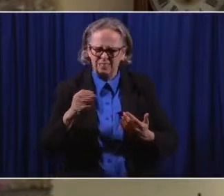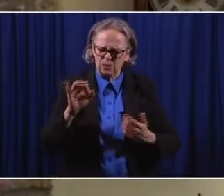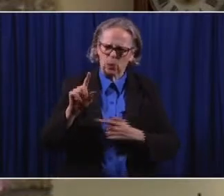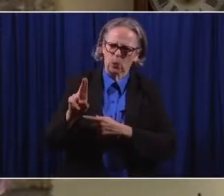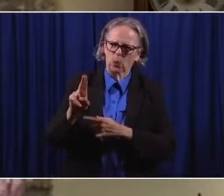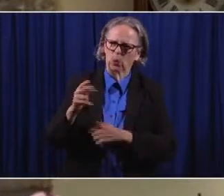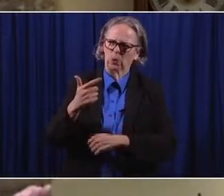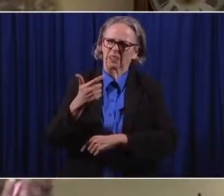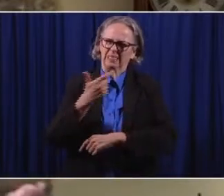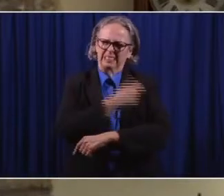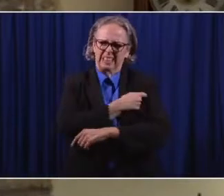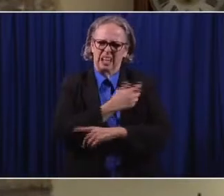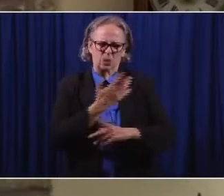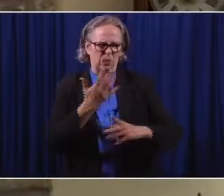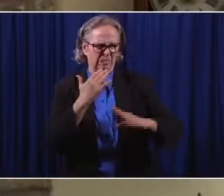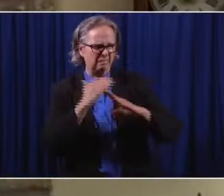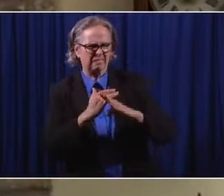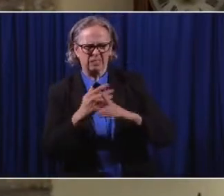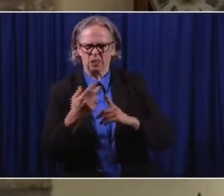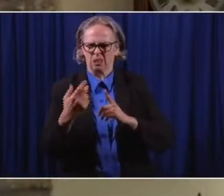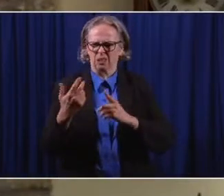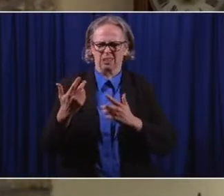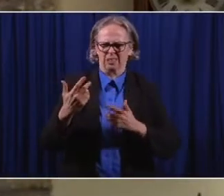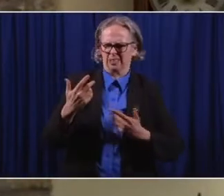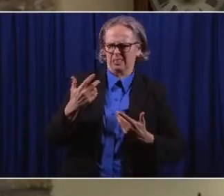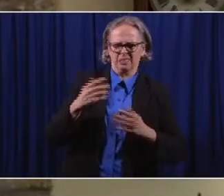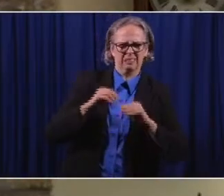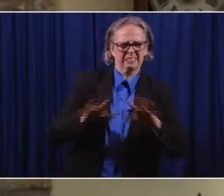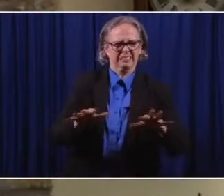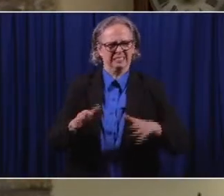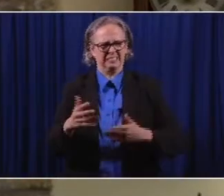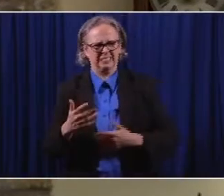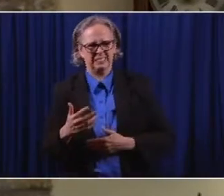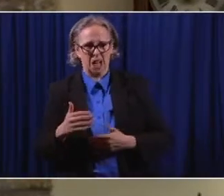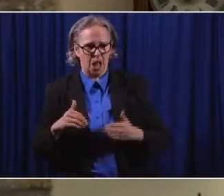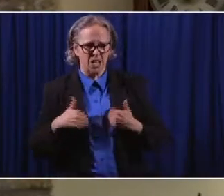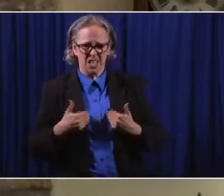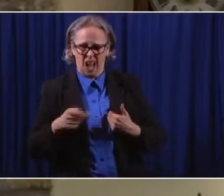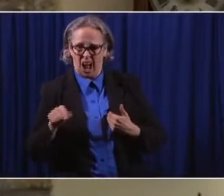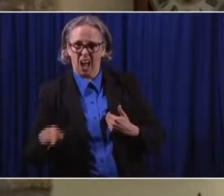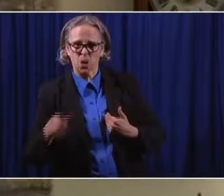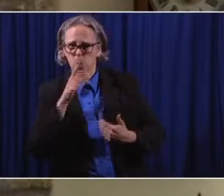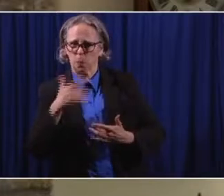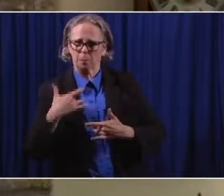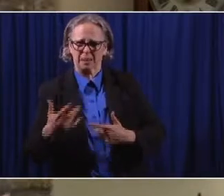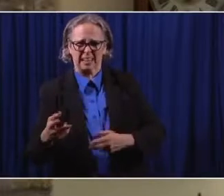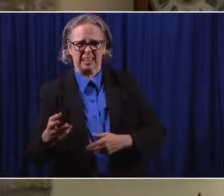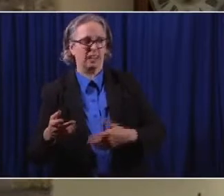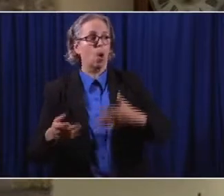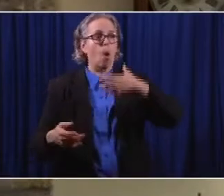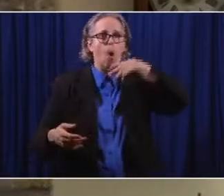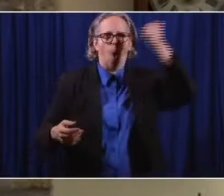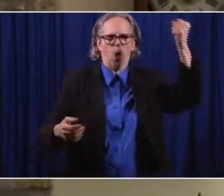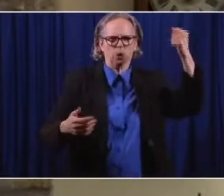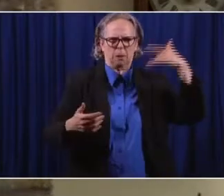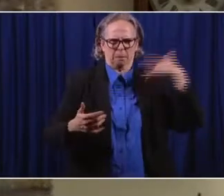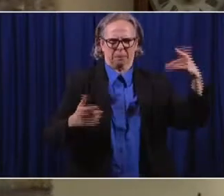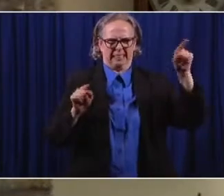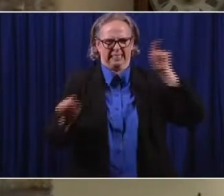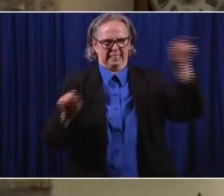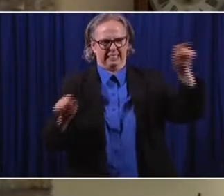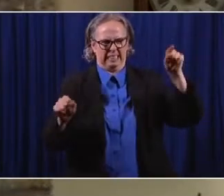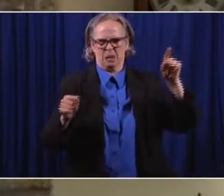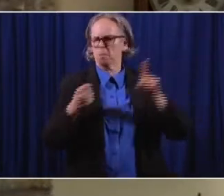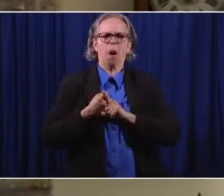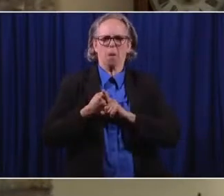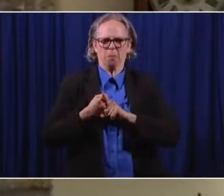It's early in a person's life, later in the person's life. Your mortality rate is up in regard to flu.